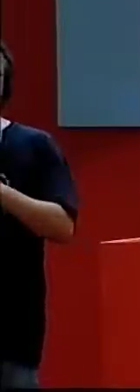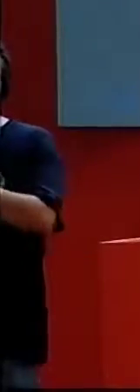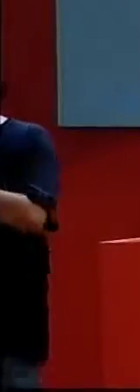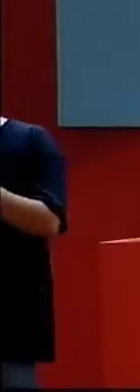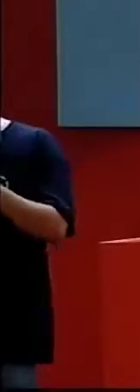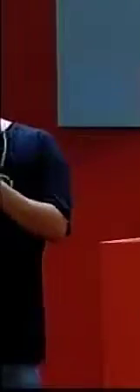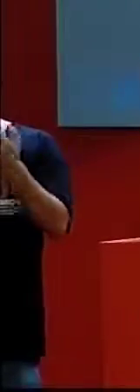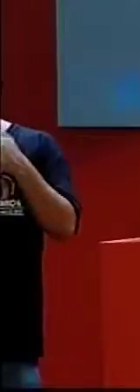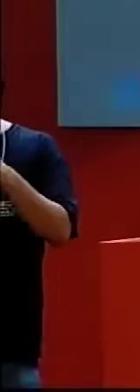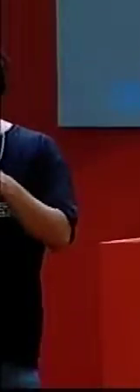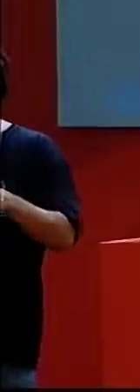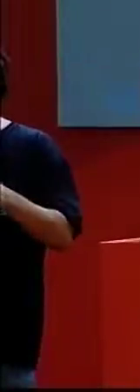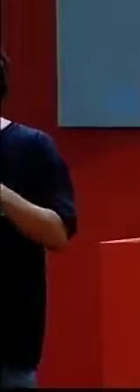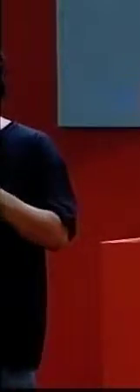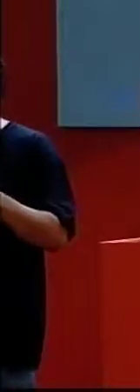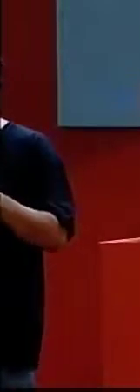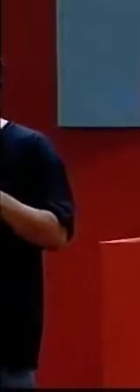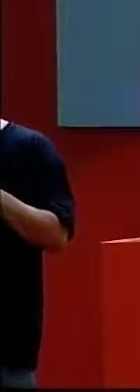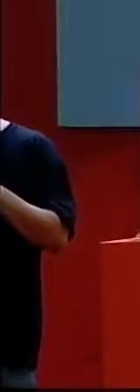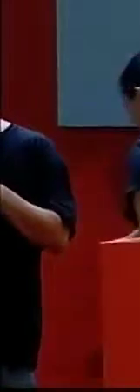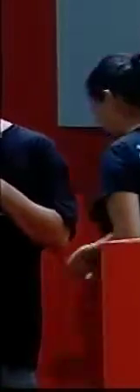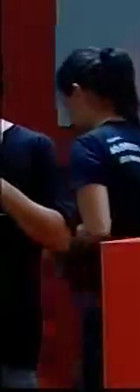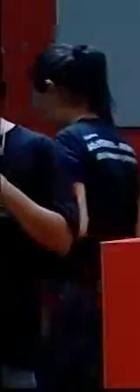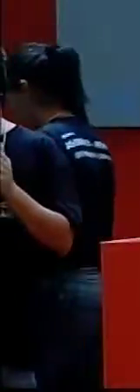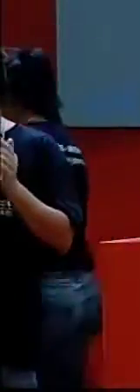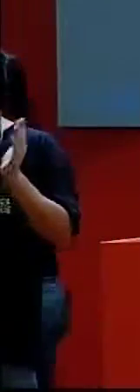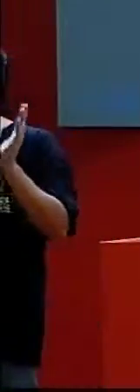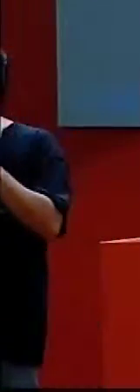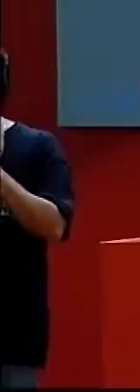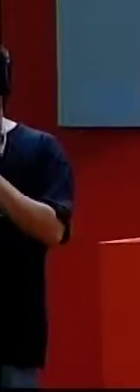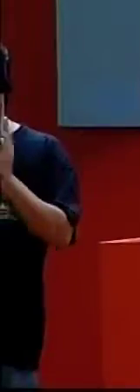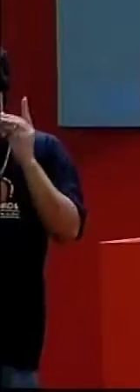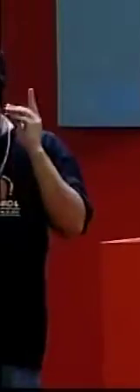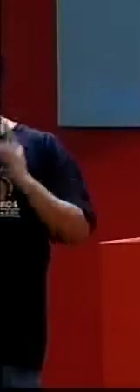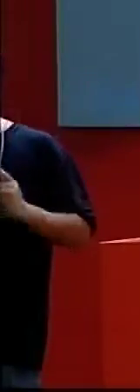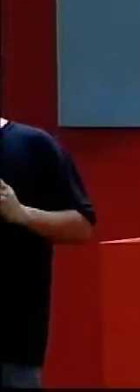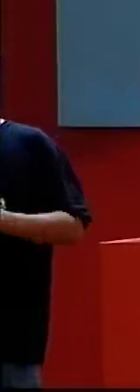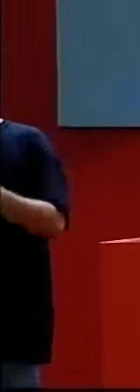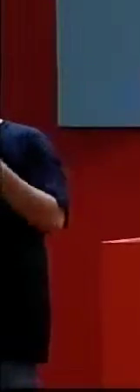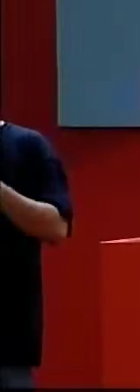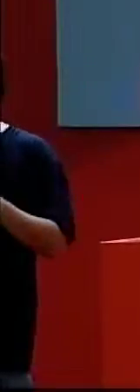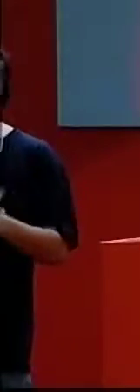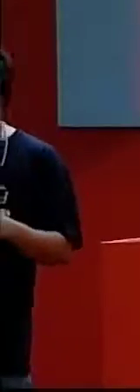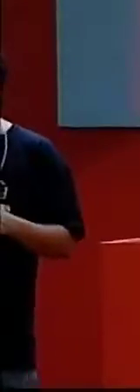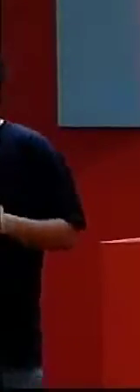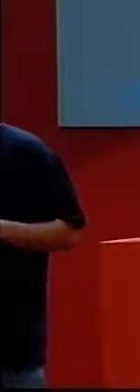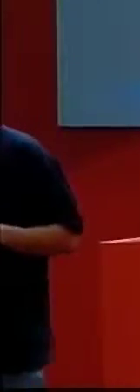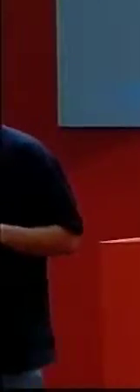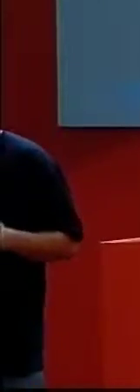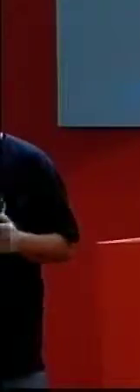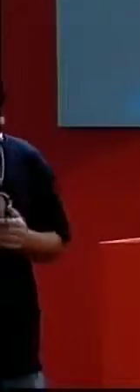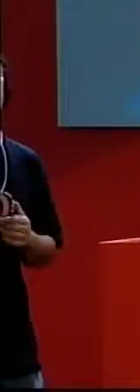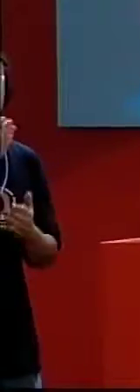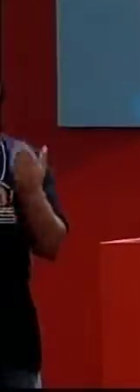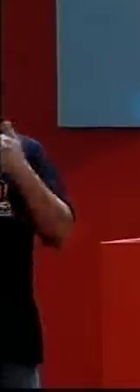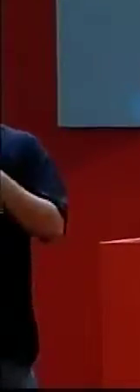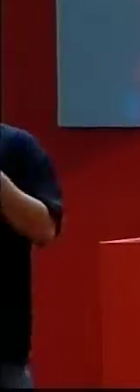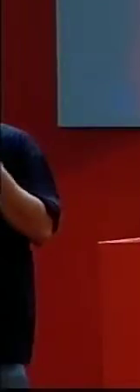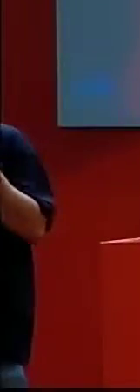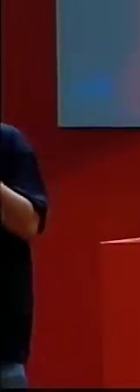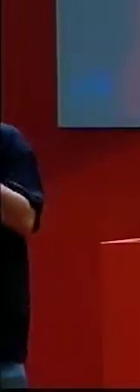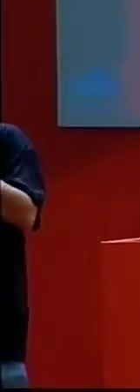the manipulation, all of the lack of democracy, all of the exclusions, all of the self-interest of